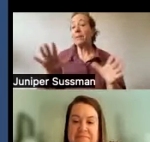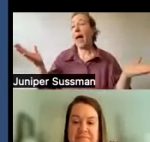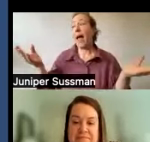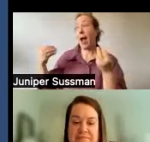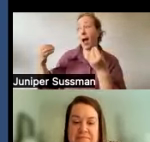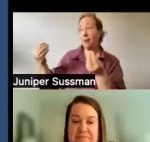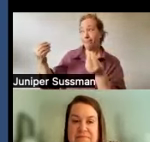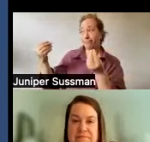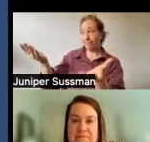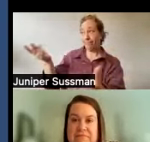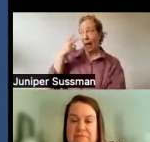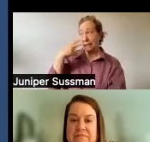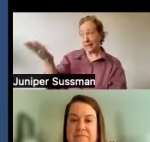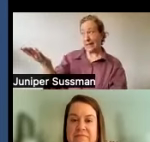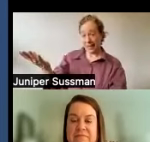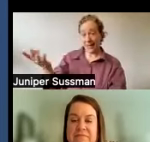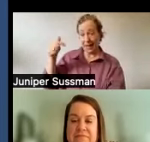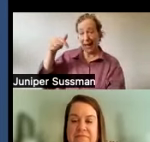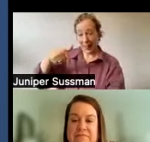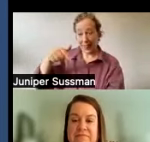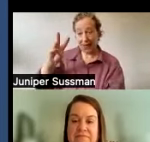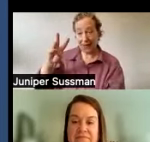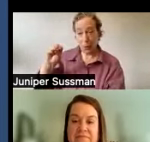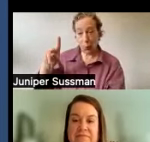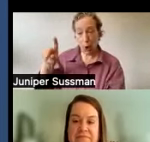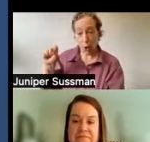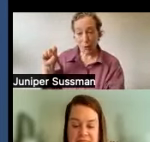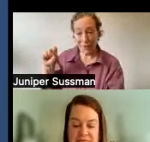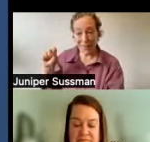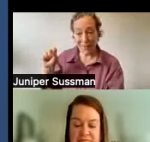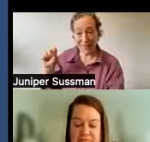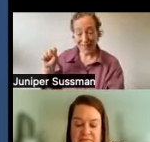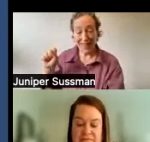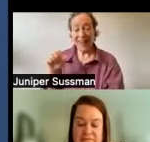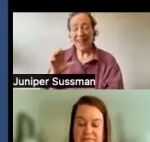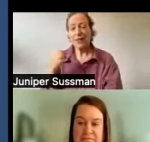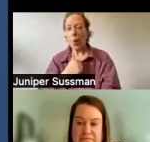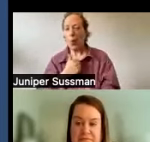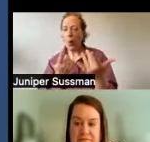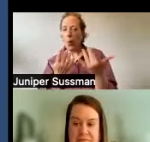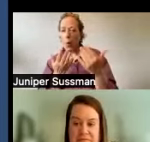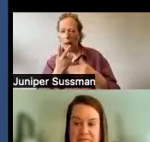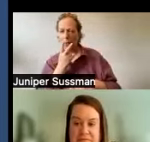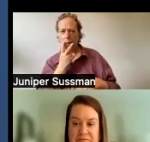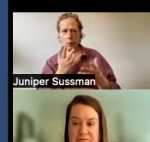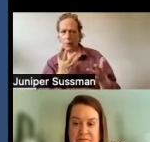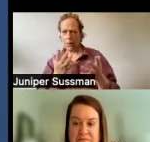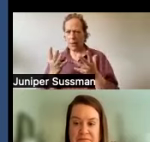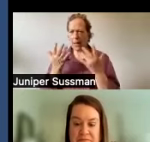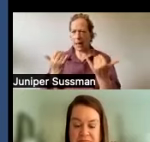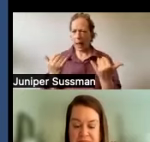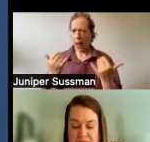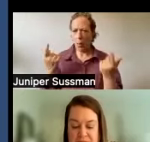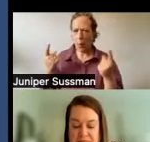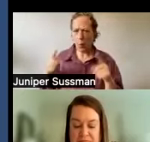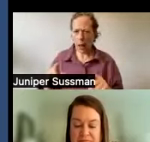this work. And we've been waiting to see how this is going to play out. And I think in some ways, there's